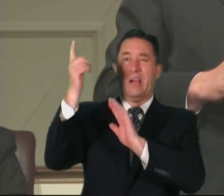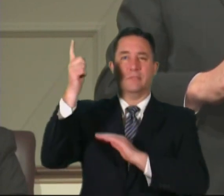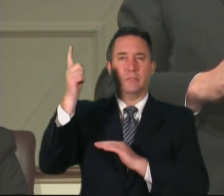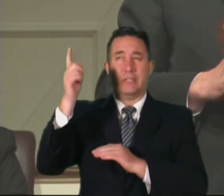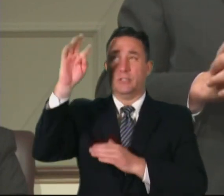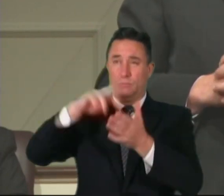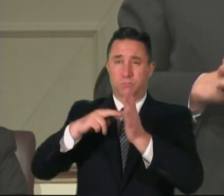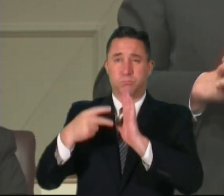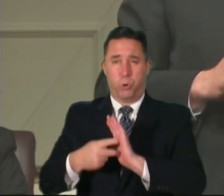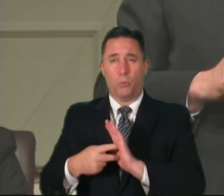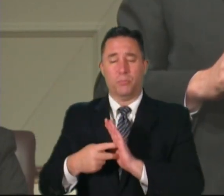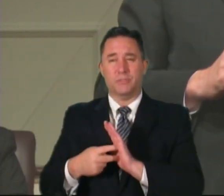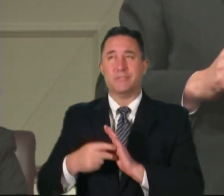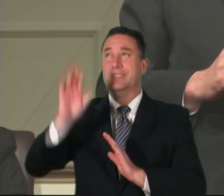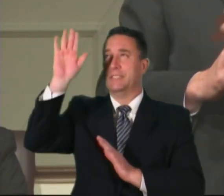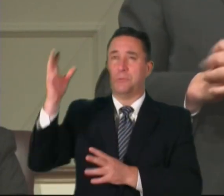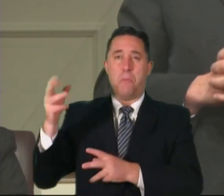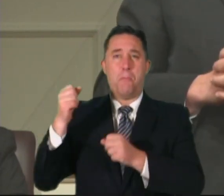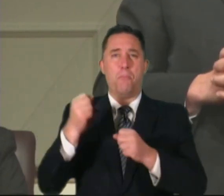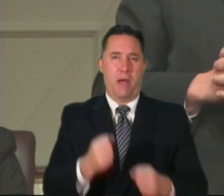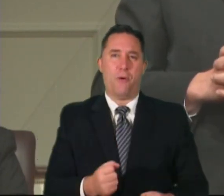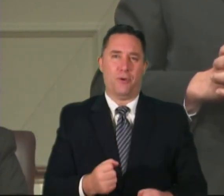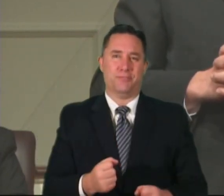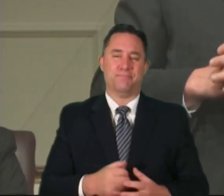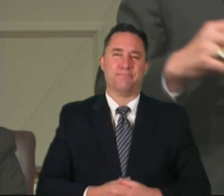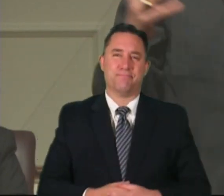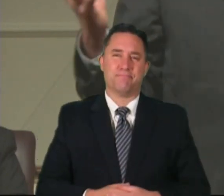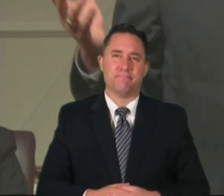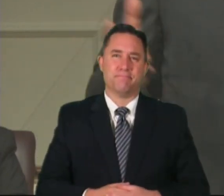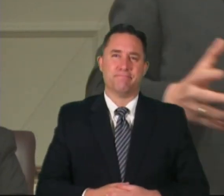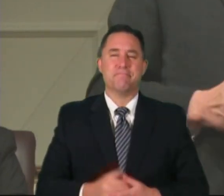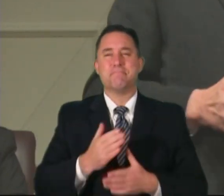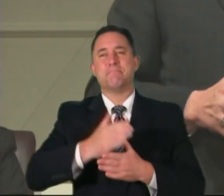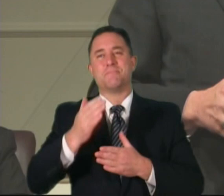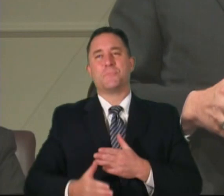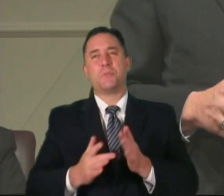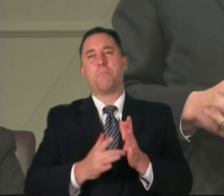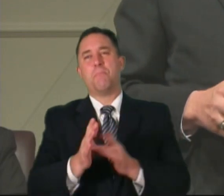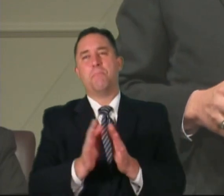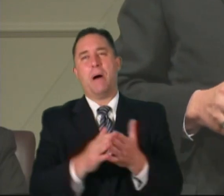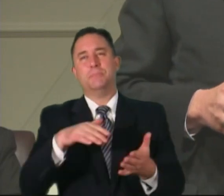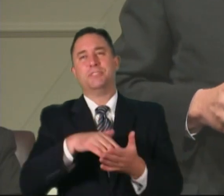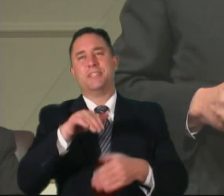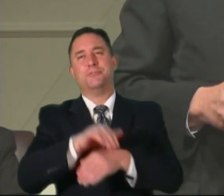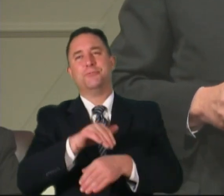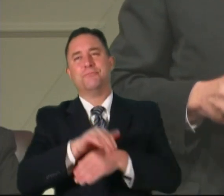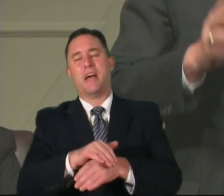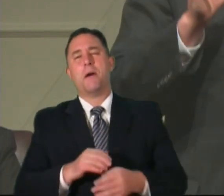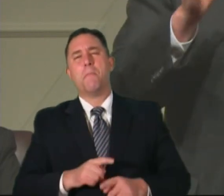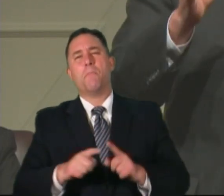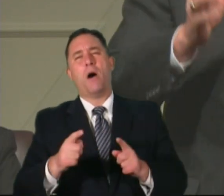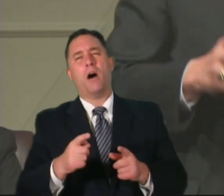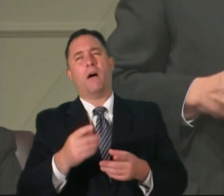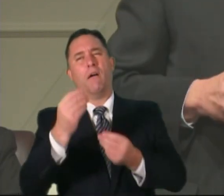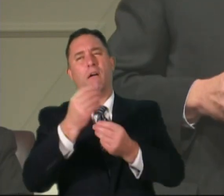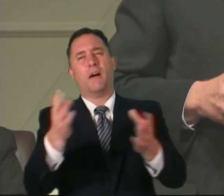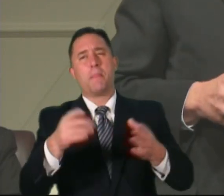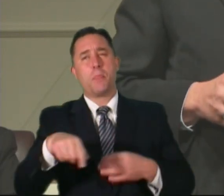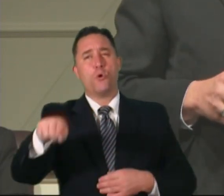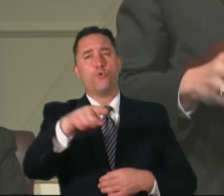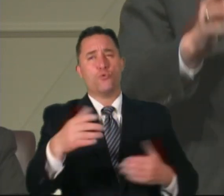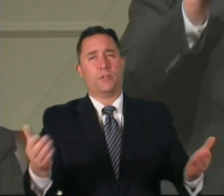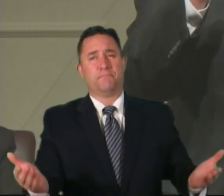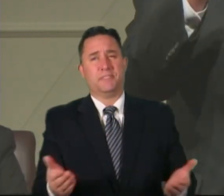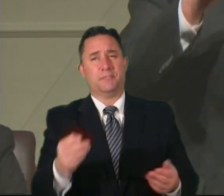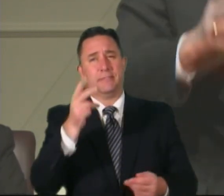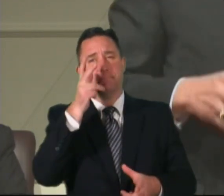His purpose, and His power. We're concluding our Bible study tonight, but I want to just say this. If you're here